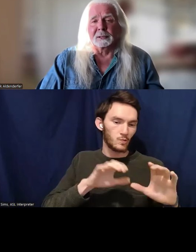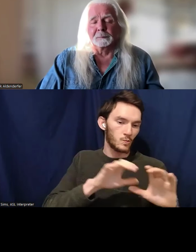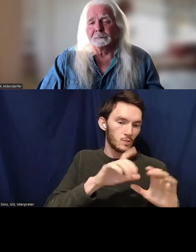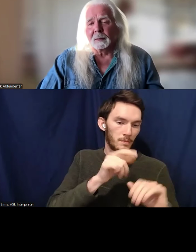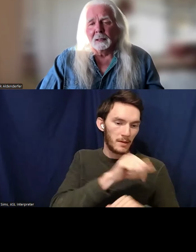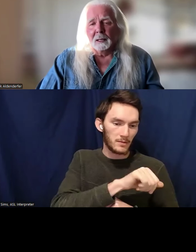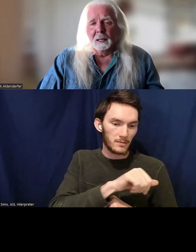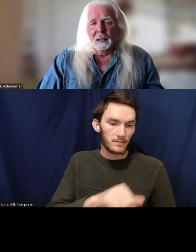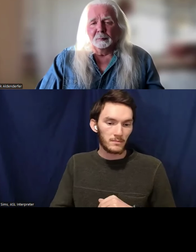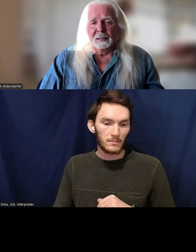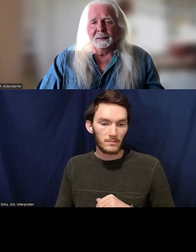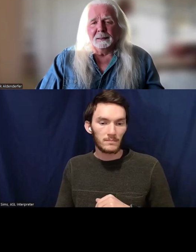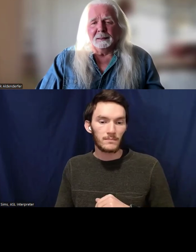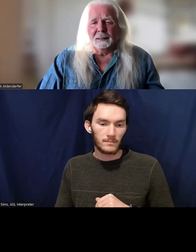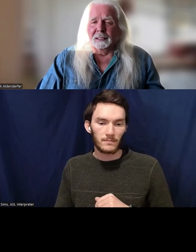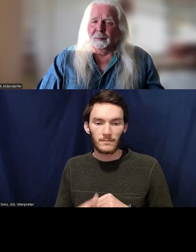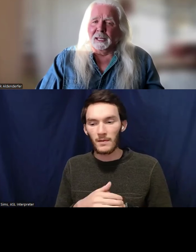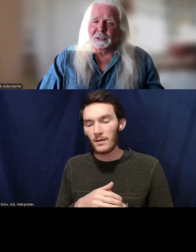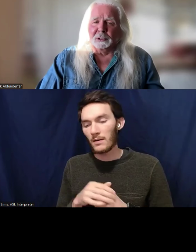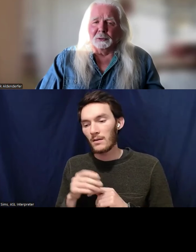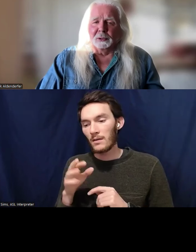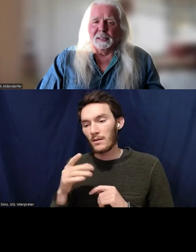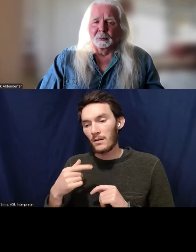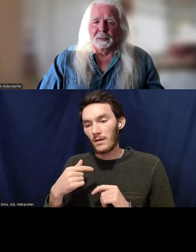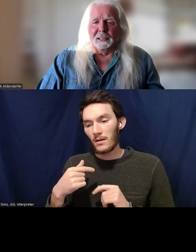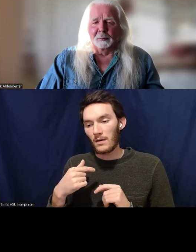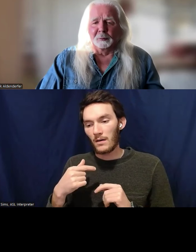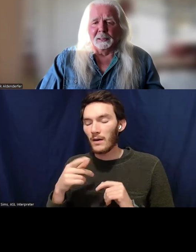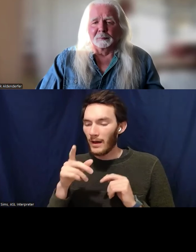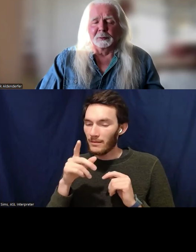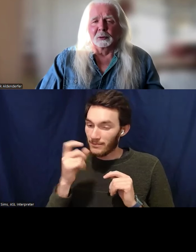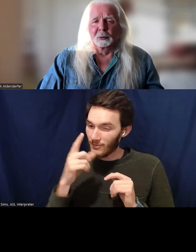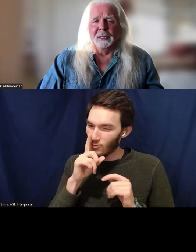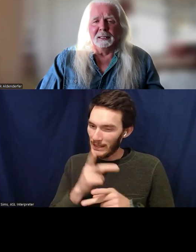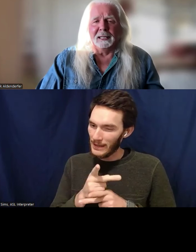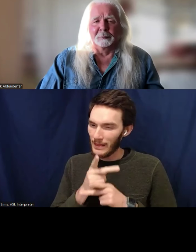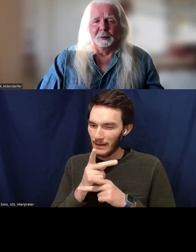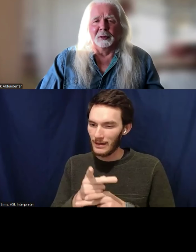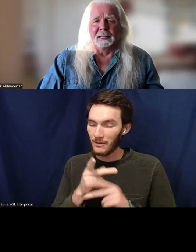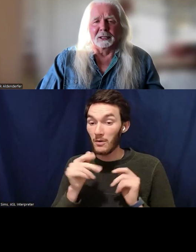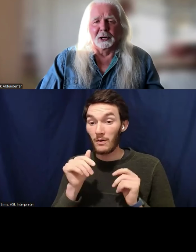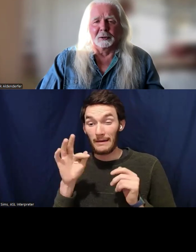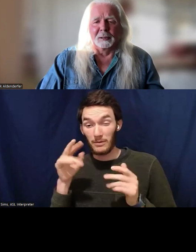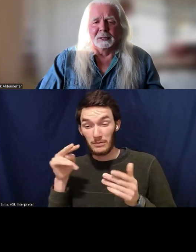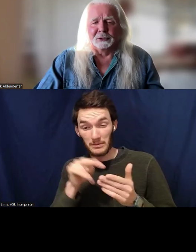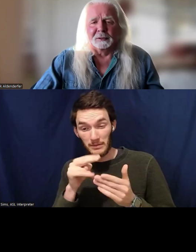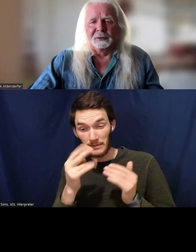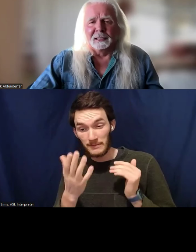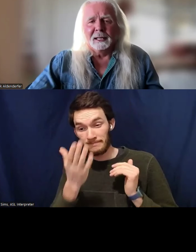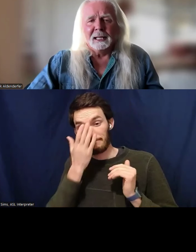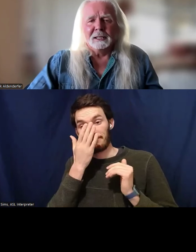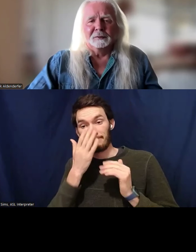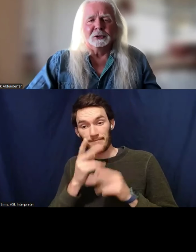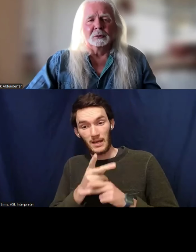process here. And I'm asking you to be really careful here. If you look really careful then at the color image of